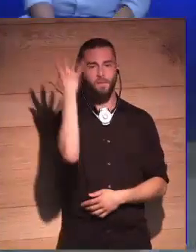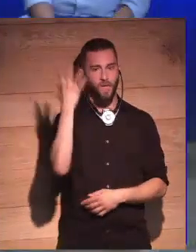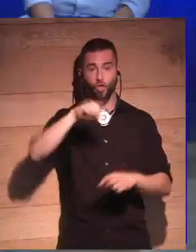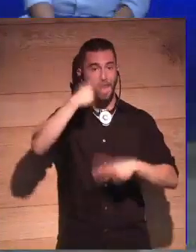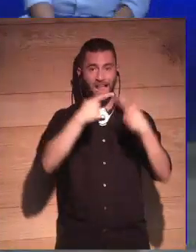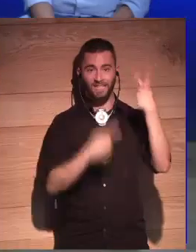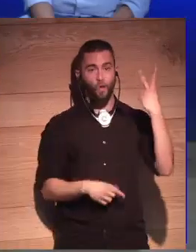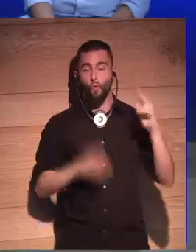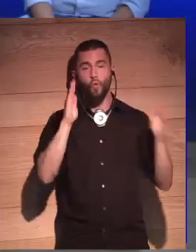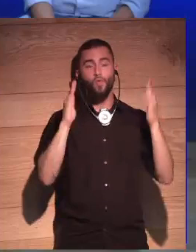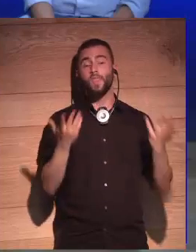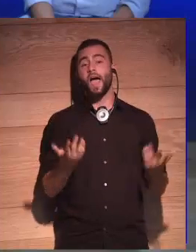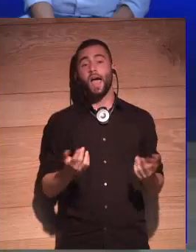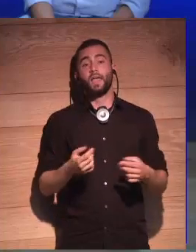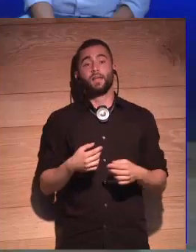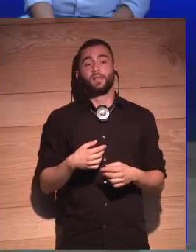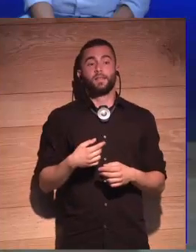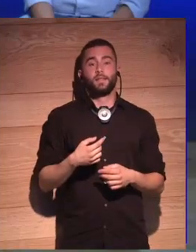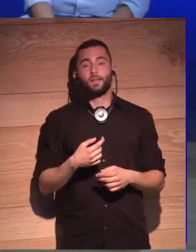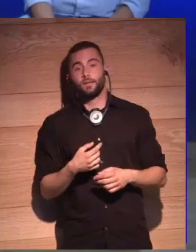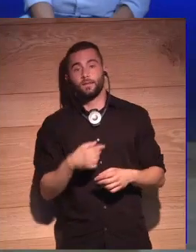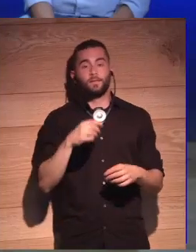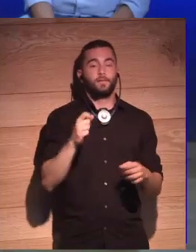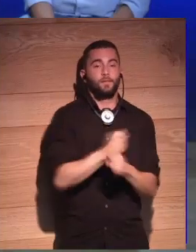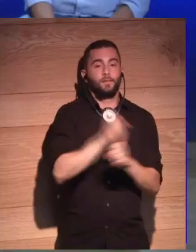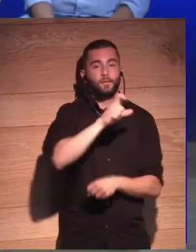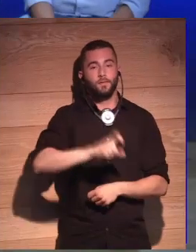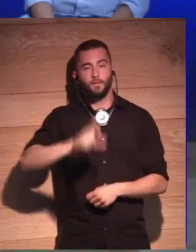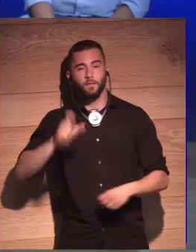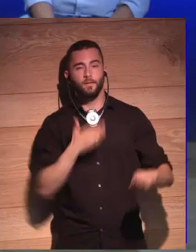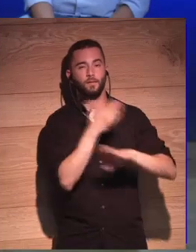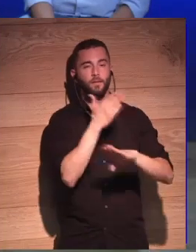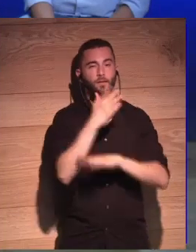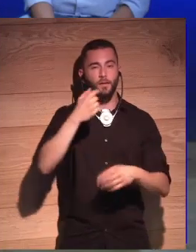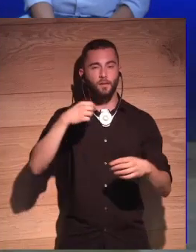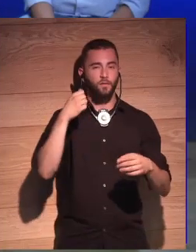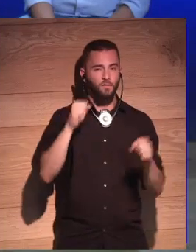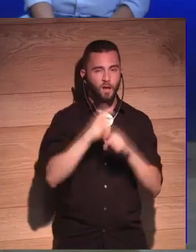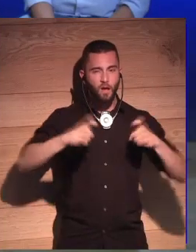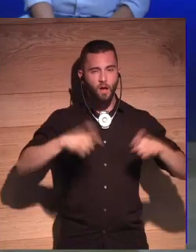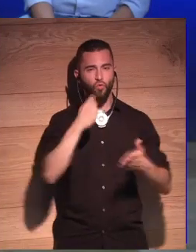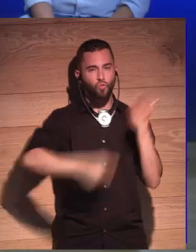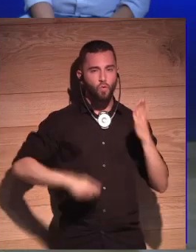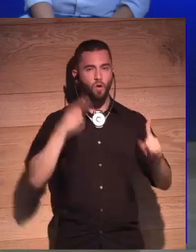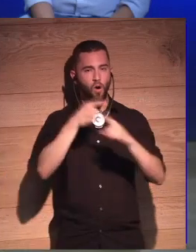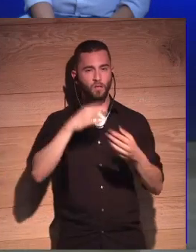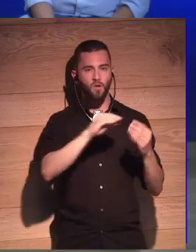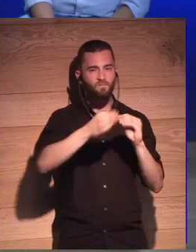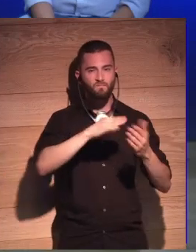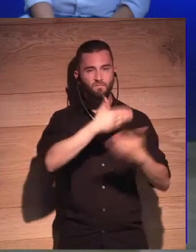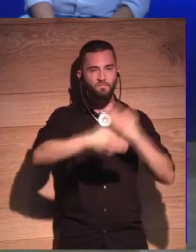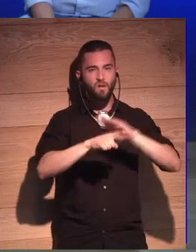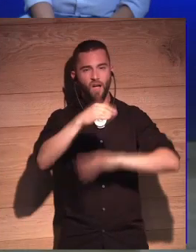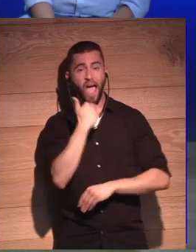technologies. The first wave was related to invention. The second wave was about the people who were